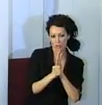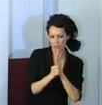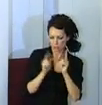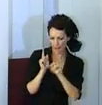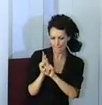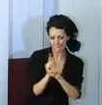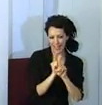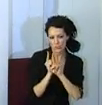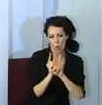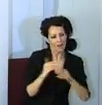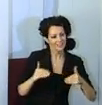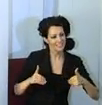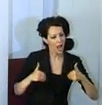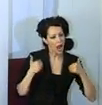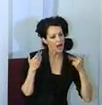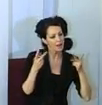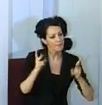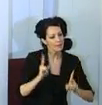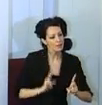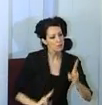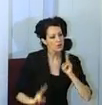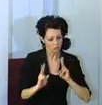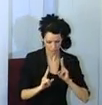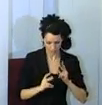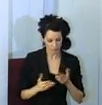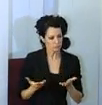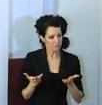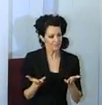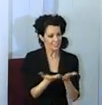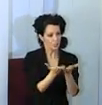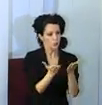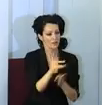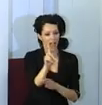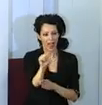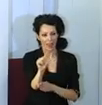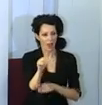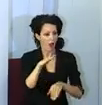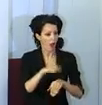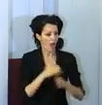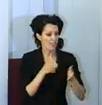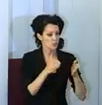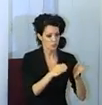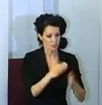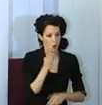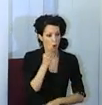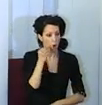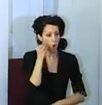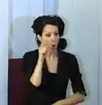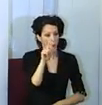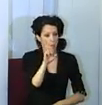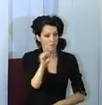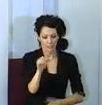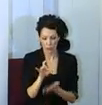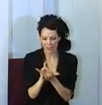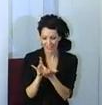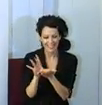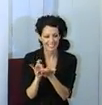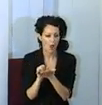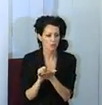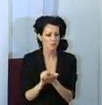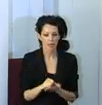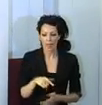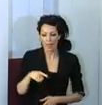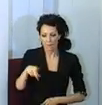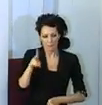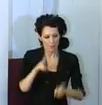folks. Who are in Los Angeles and who are either on the streets or homeless, who have been kicked out because they have